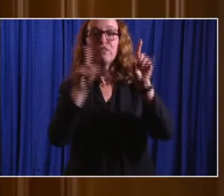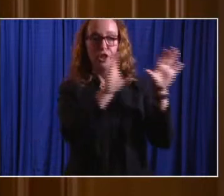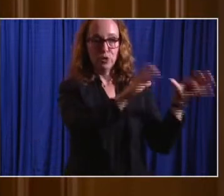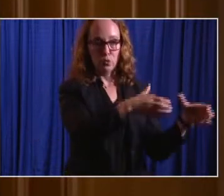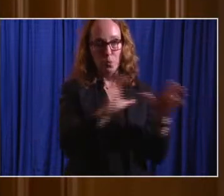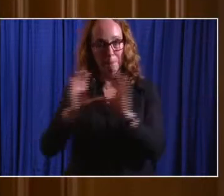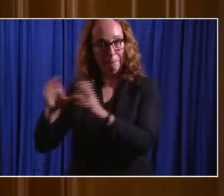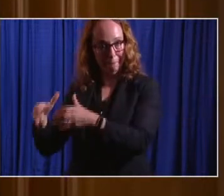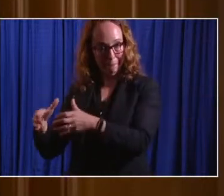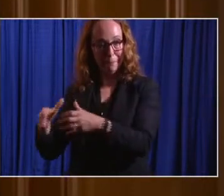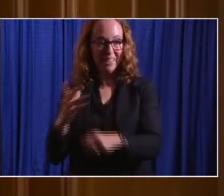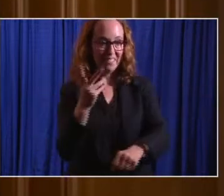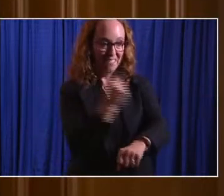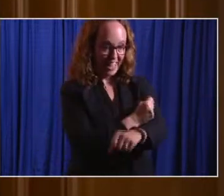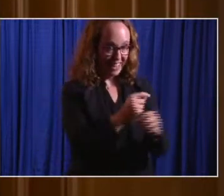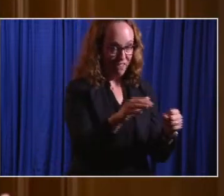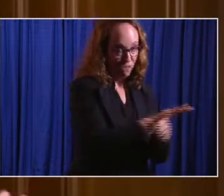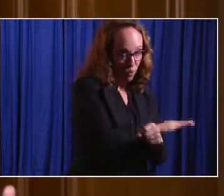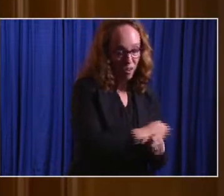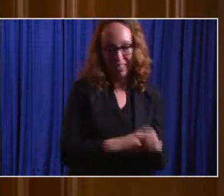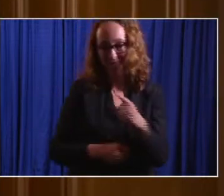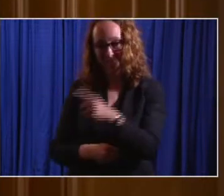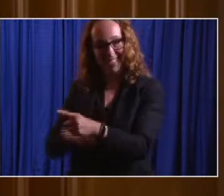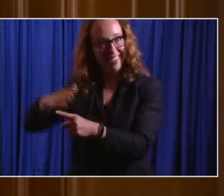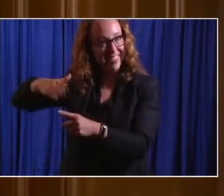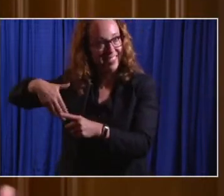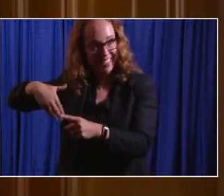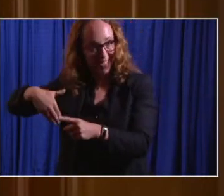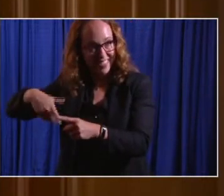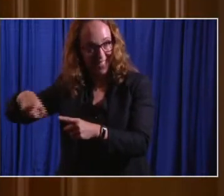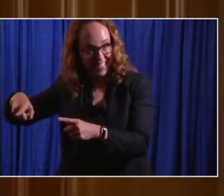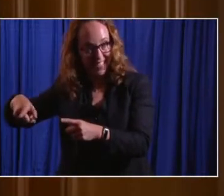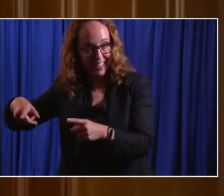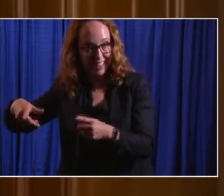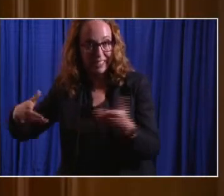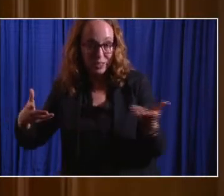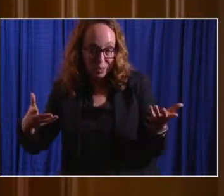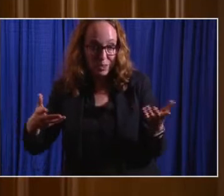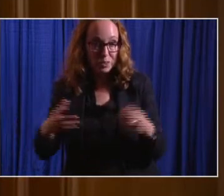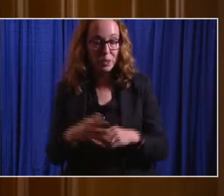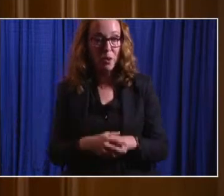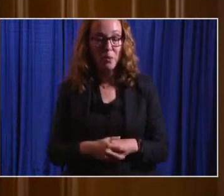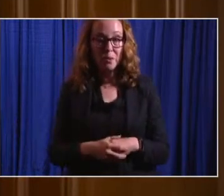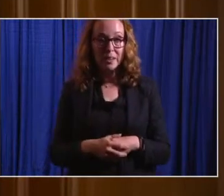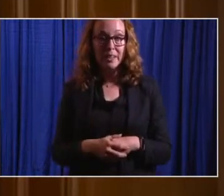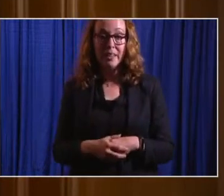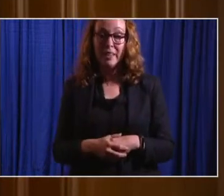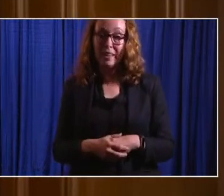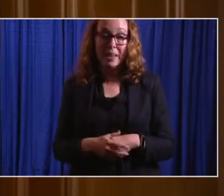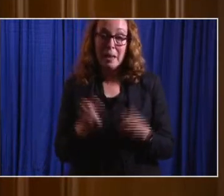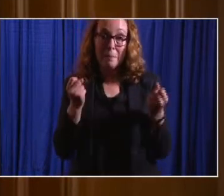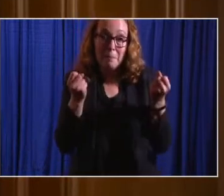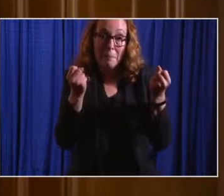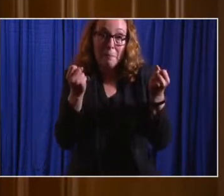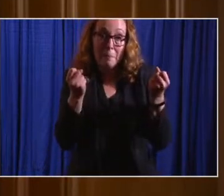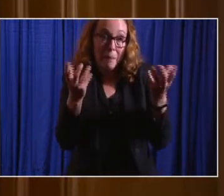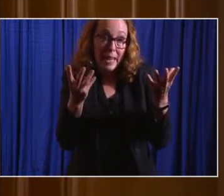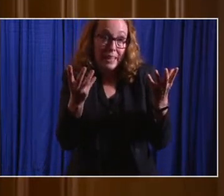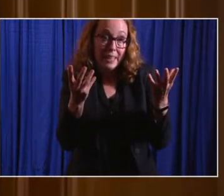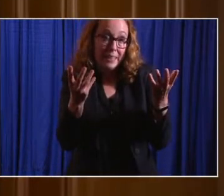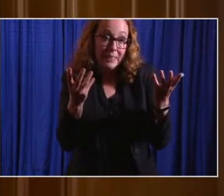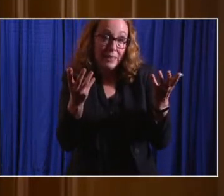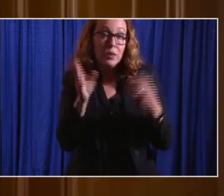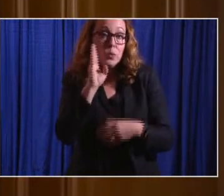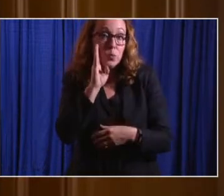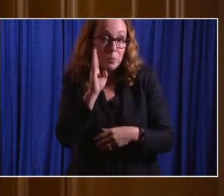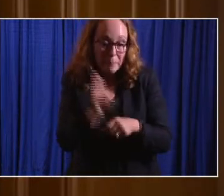who have not been vaccinated. And many of those are being driven by the private sector. And we will continue to